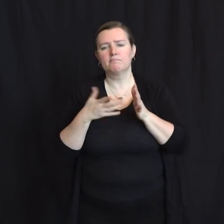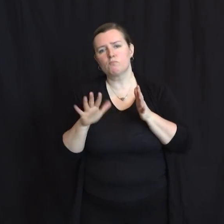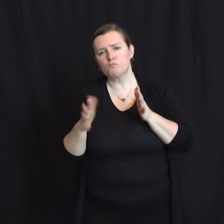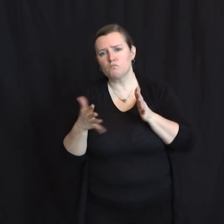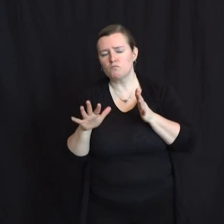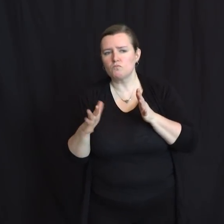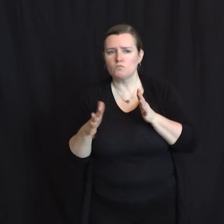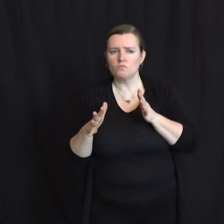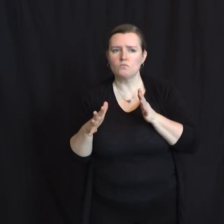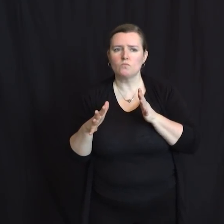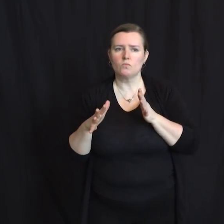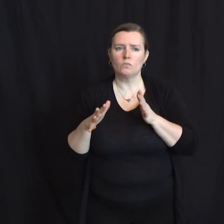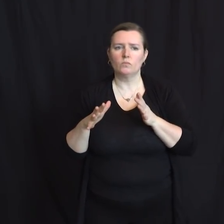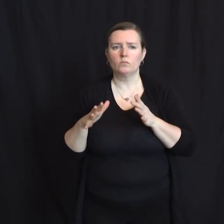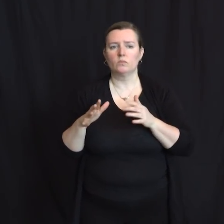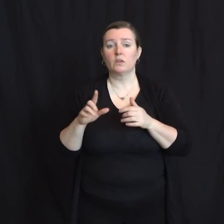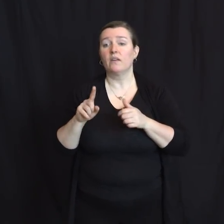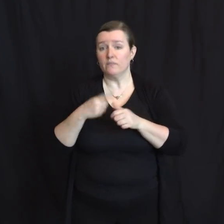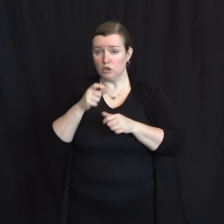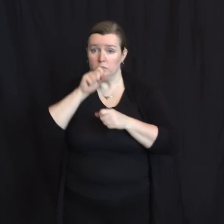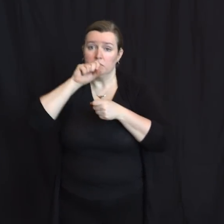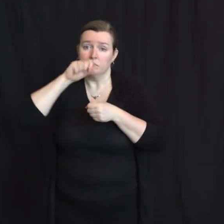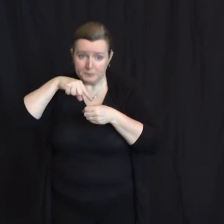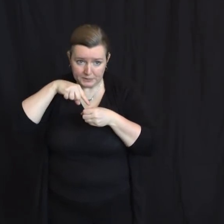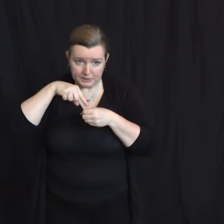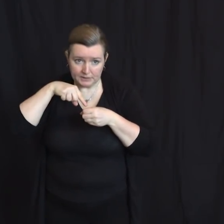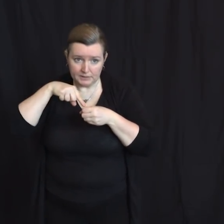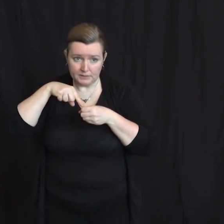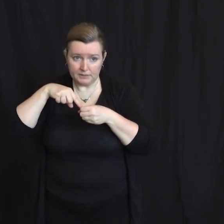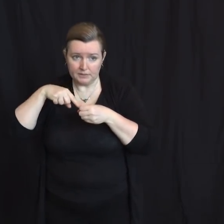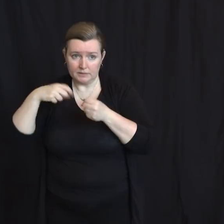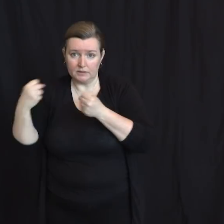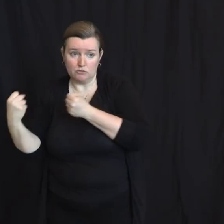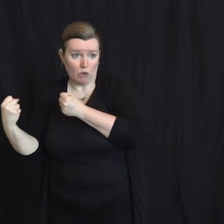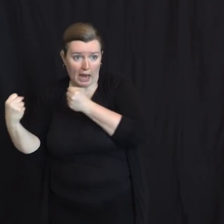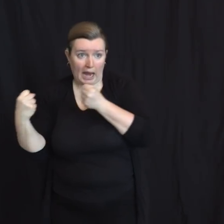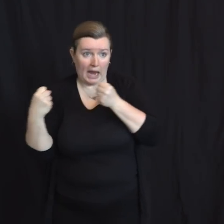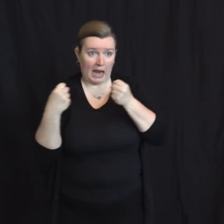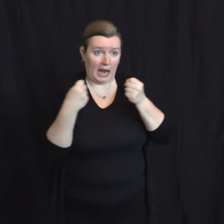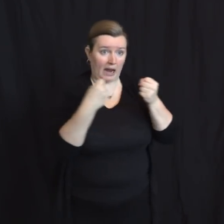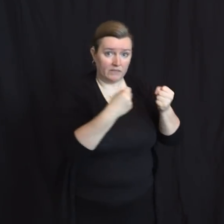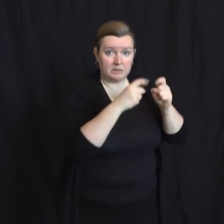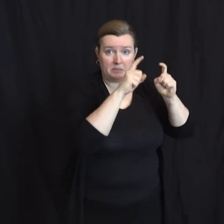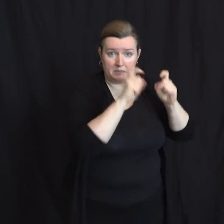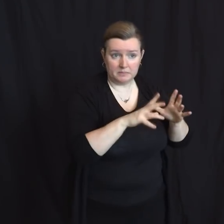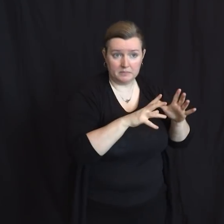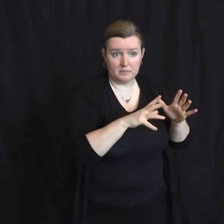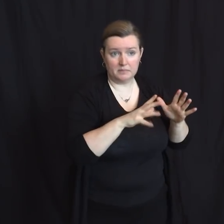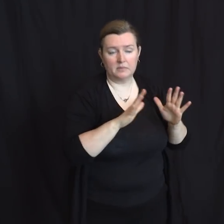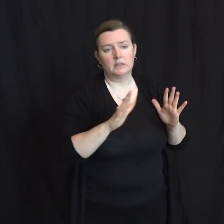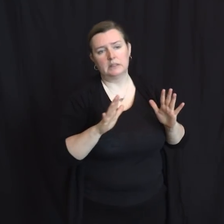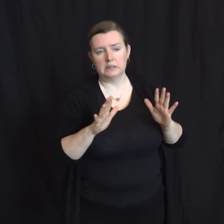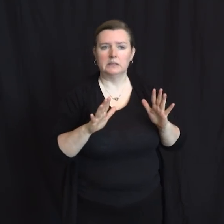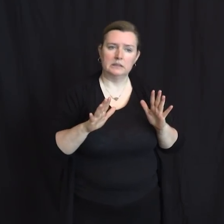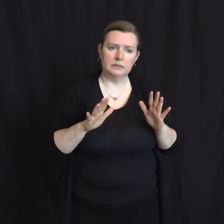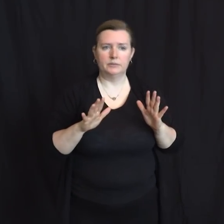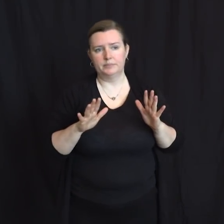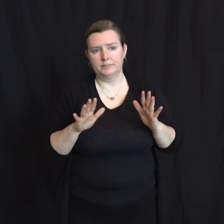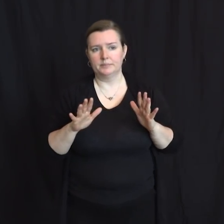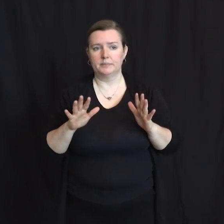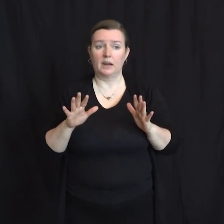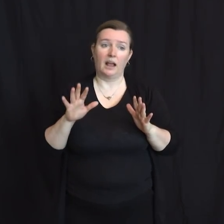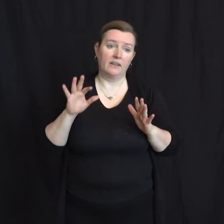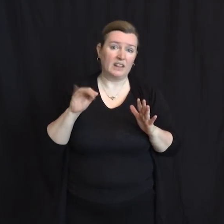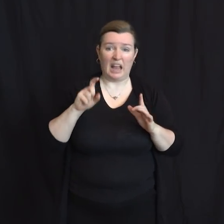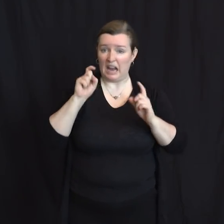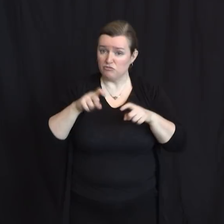to Piscataway, and then it's run in a batch in Piscataway, and then getting the reports back to people. So when you need an answer right away, you want to